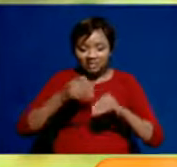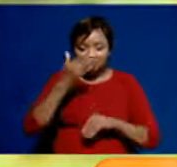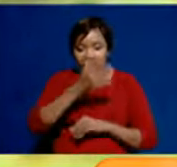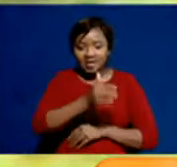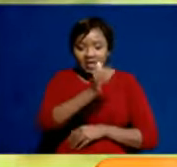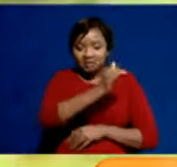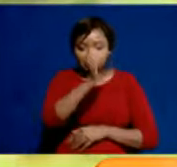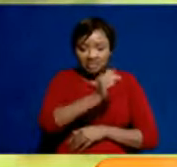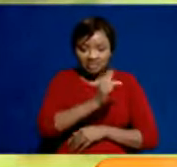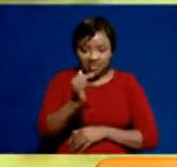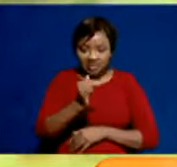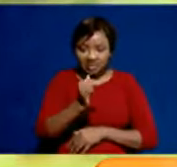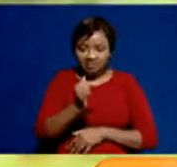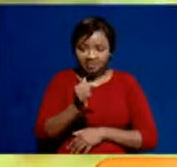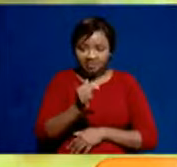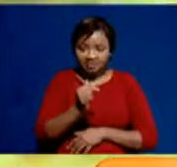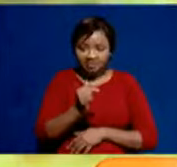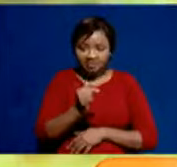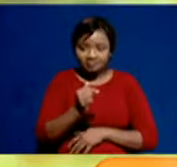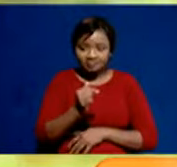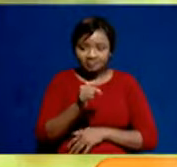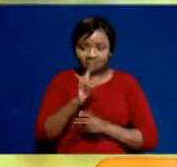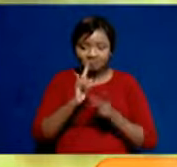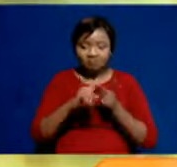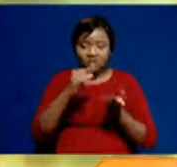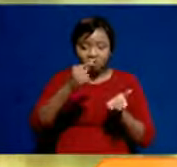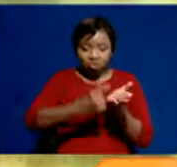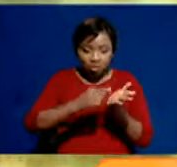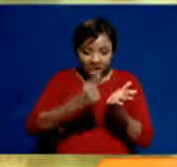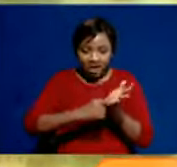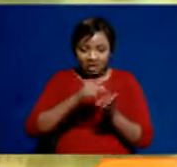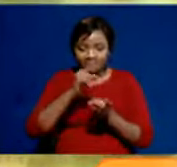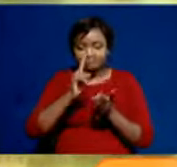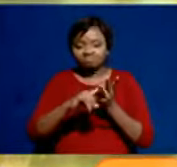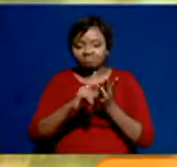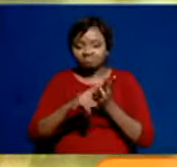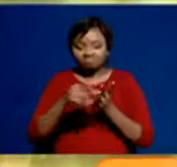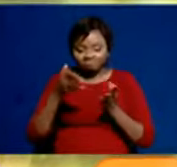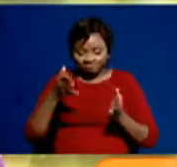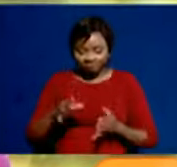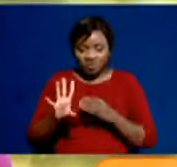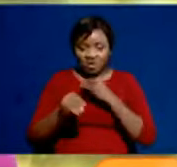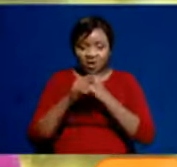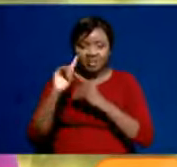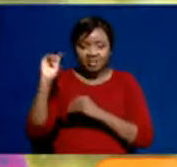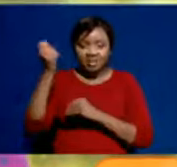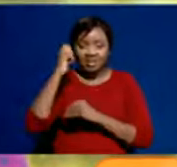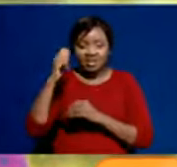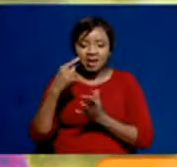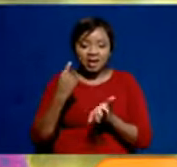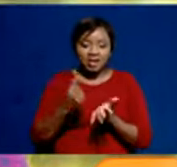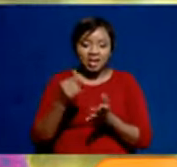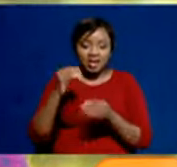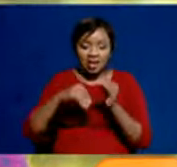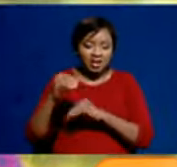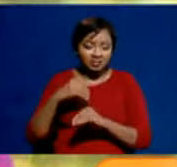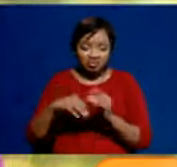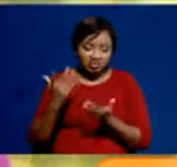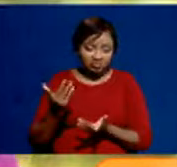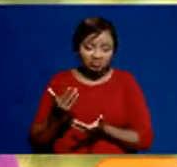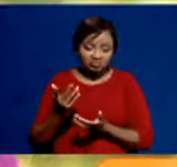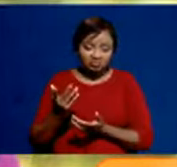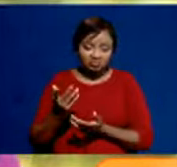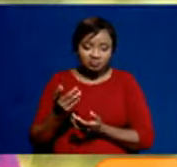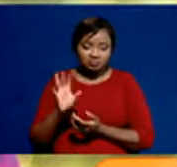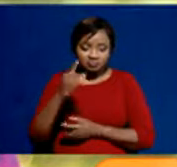which was way ahead of ours, elections in Uganda, and now Kenyan elections. There are many cases pending. Remember the